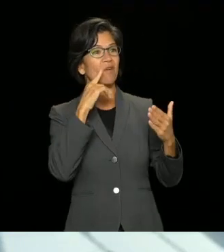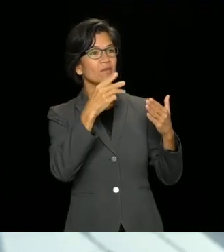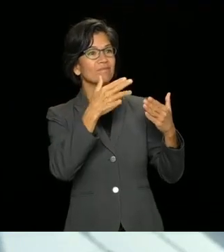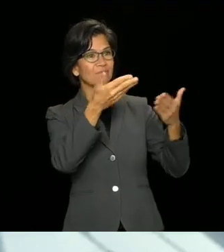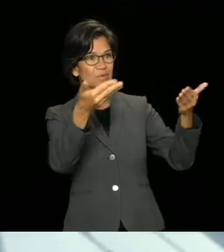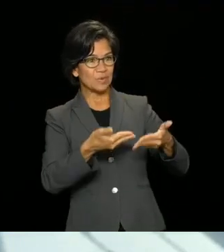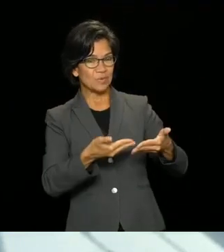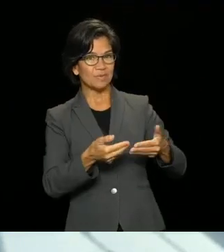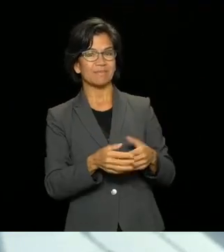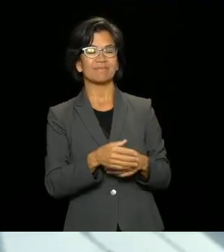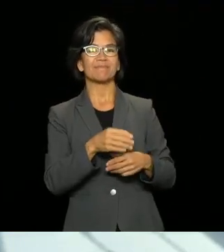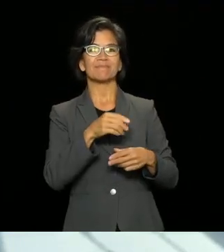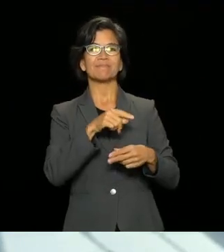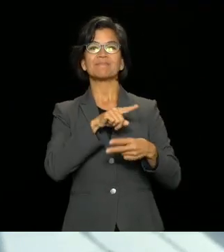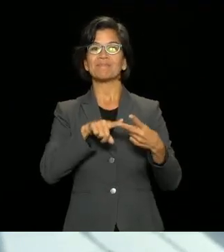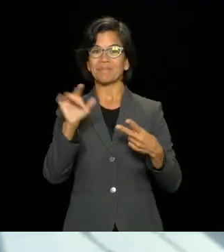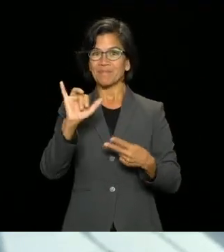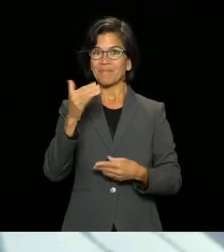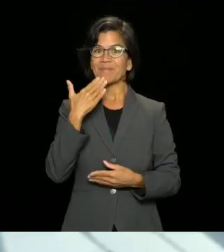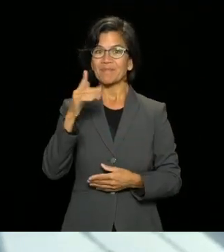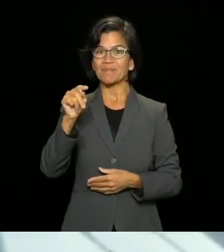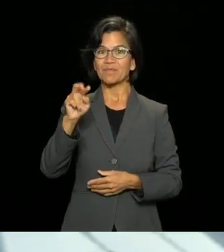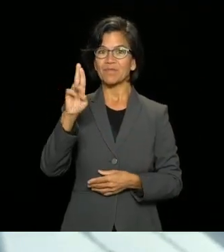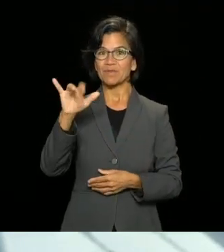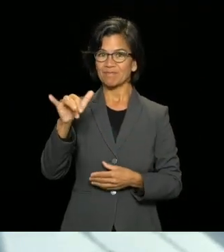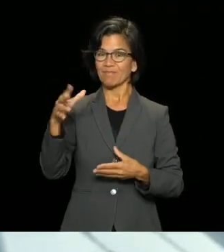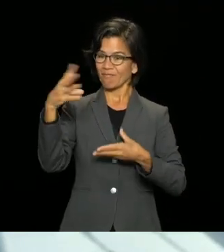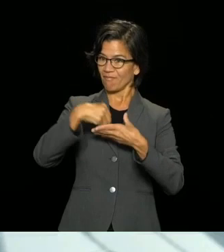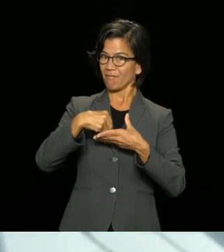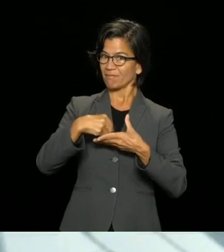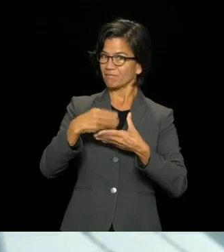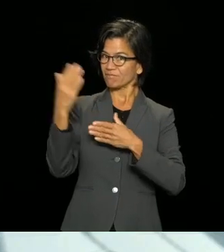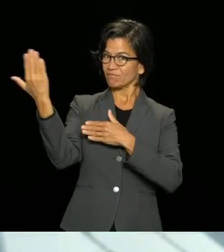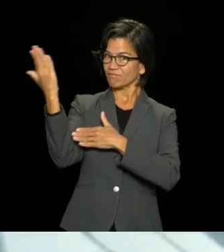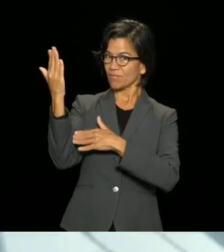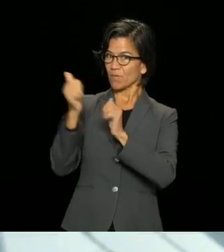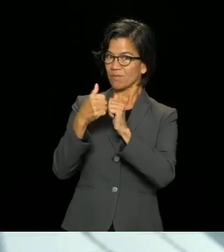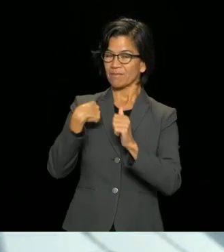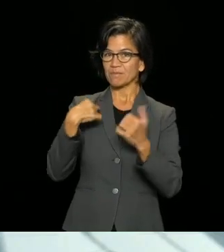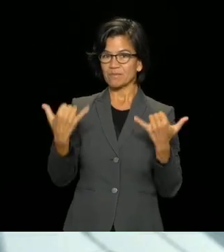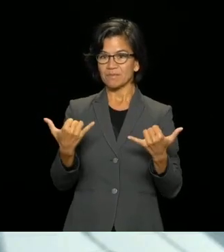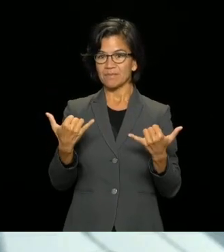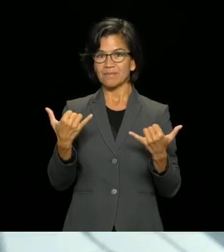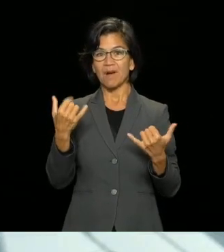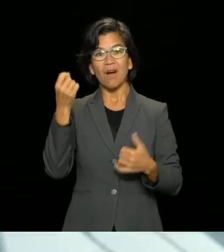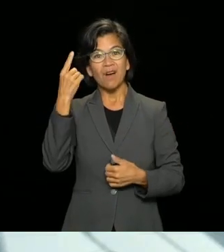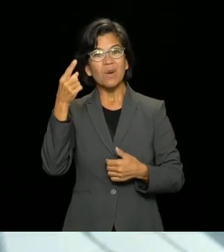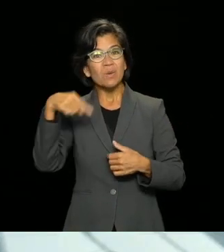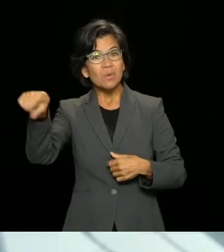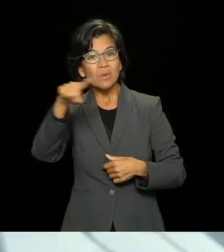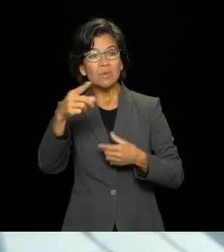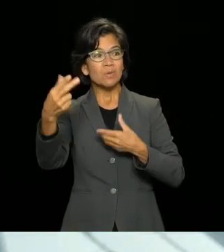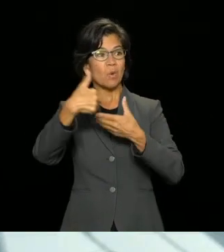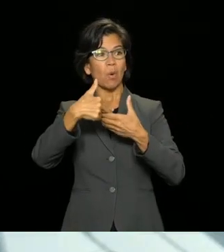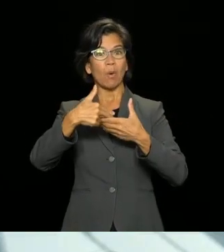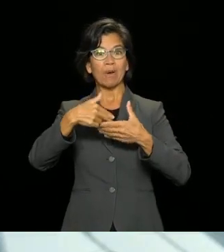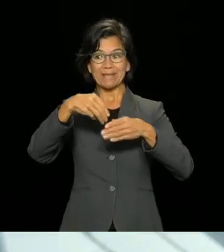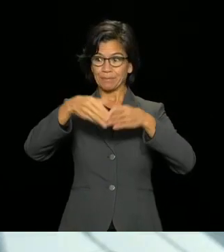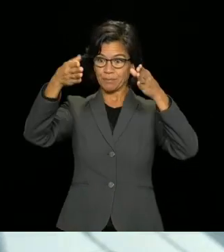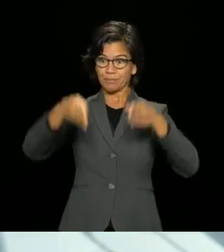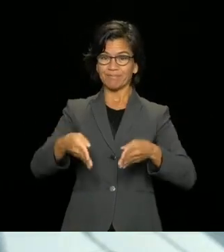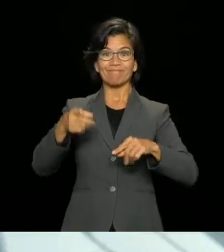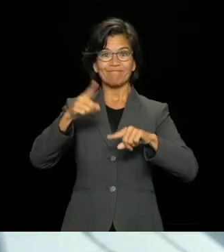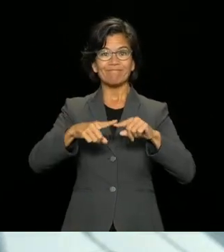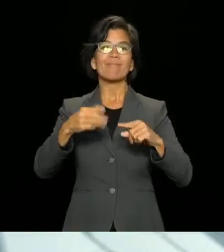you, Tracy, for joining me here today. And to all of those of you who couldn't physically be here, thank you for tuning in. I'm